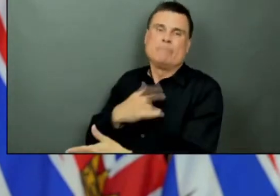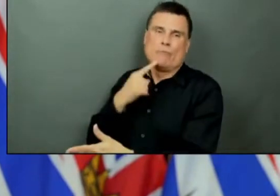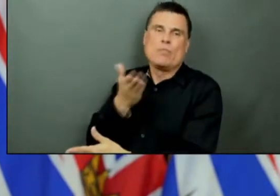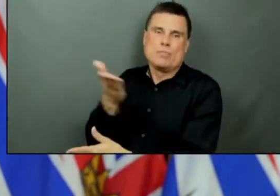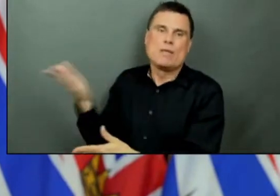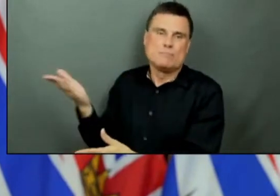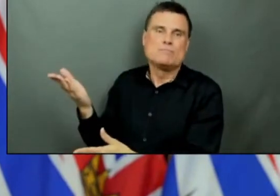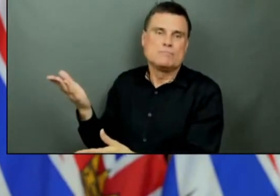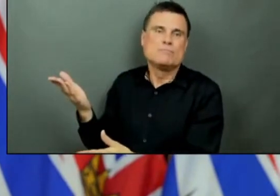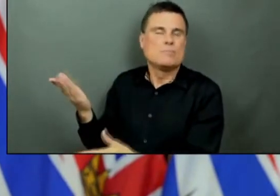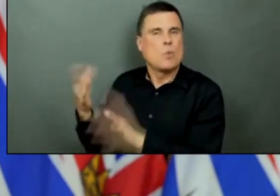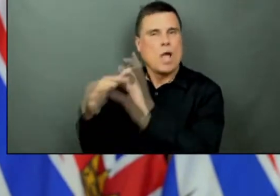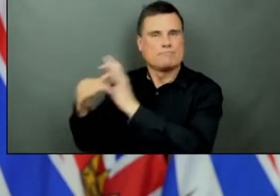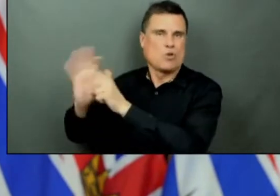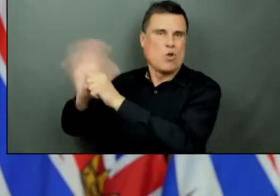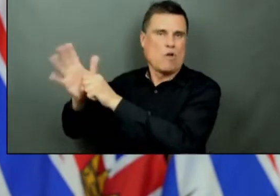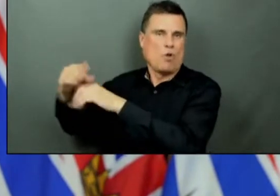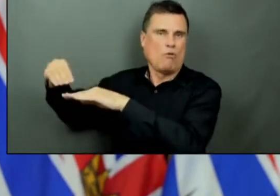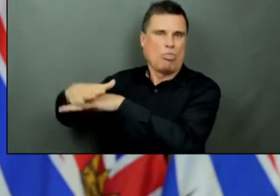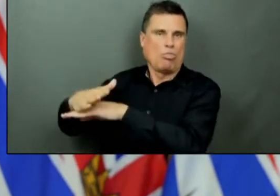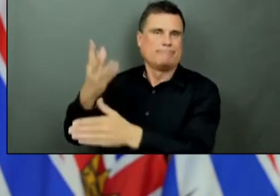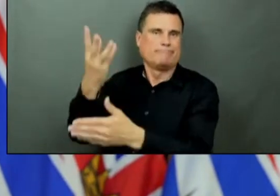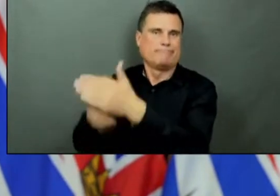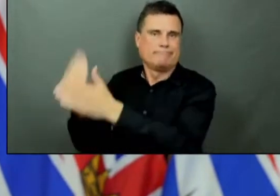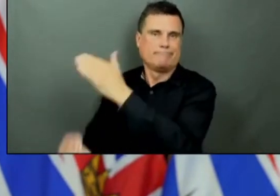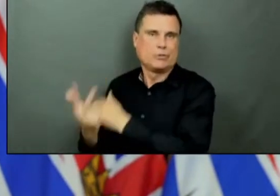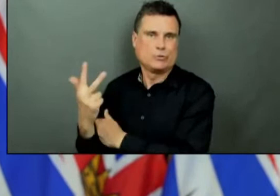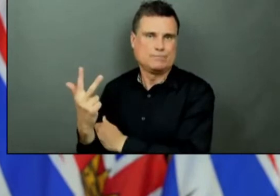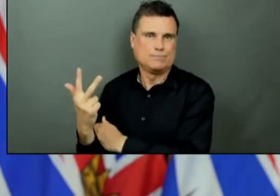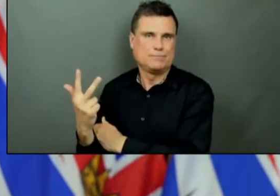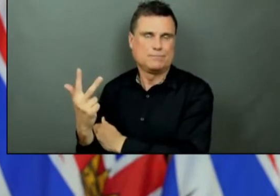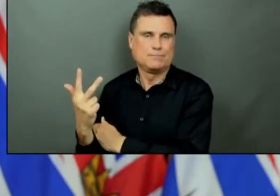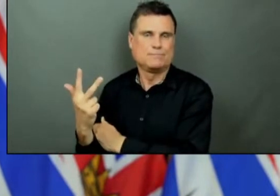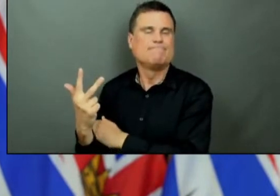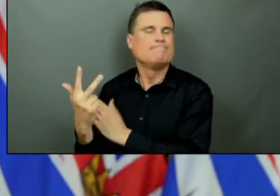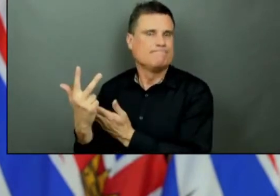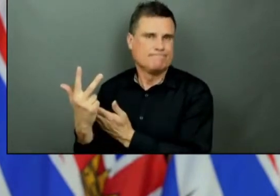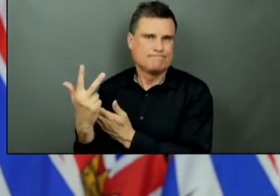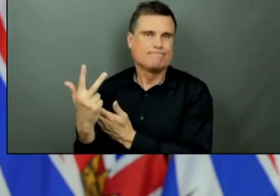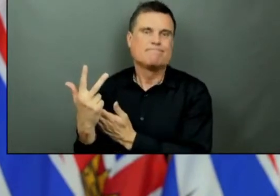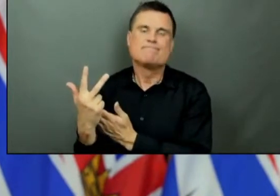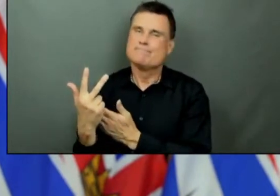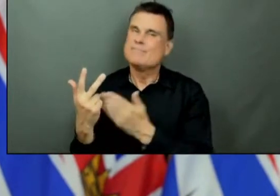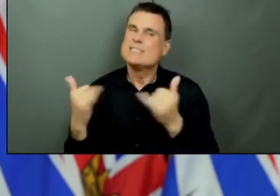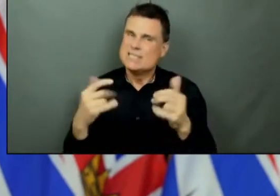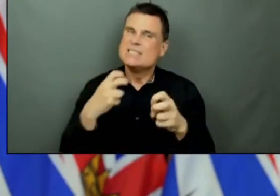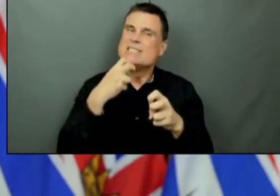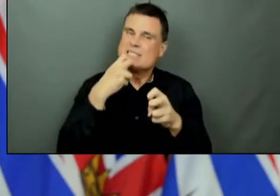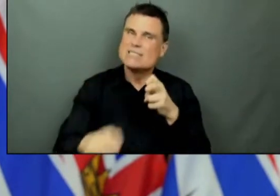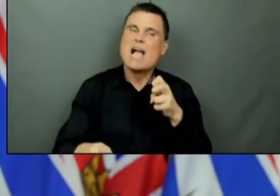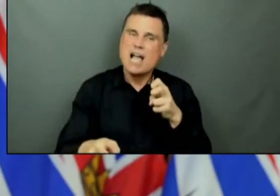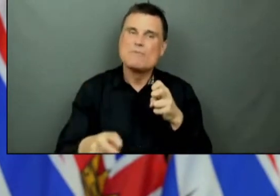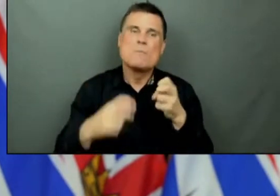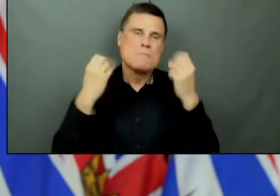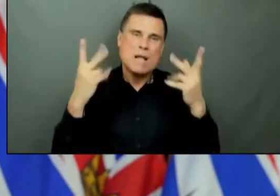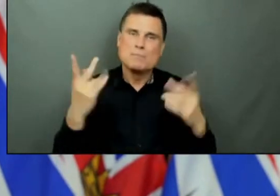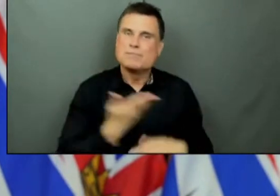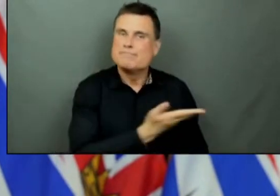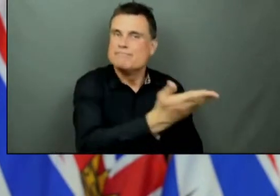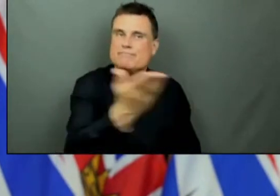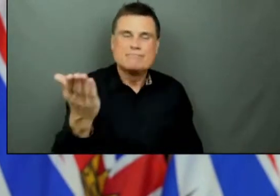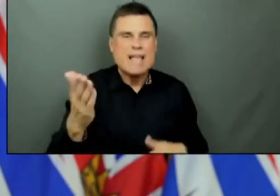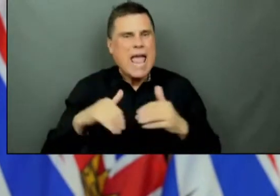in BC. It continues to be, this long into the pandemic, a difficult time for many people, an impossible time to come